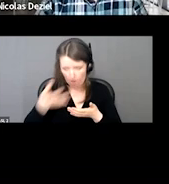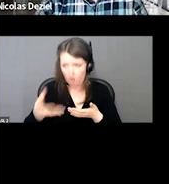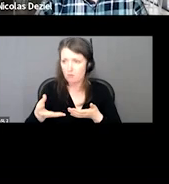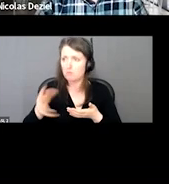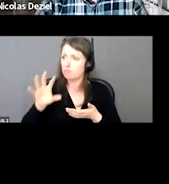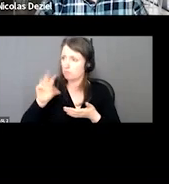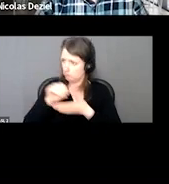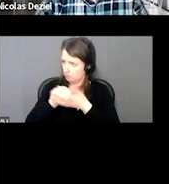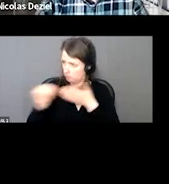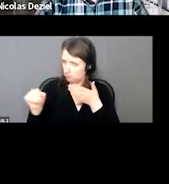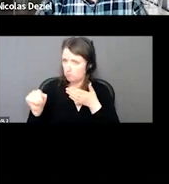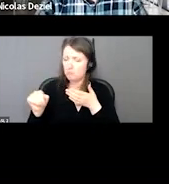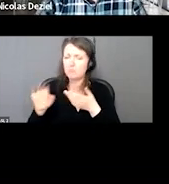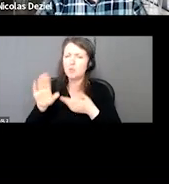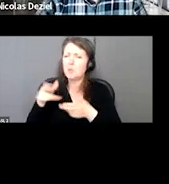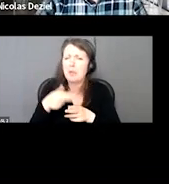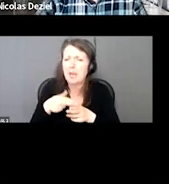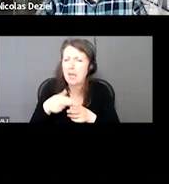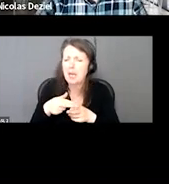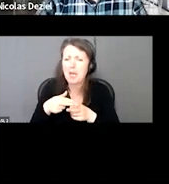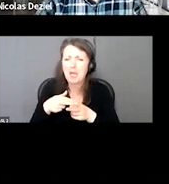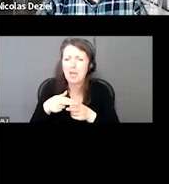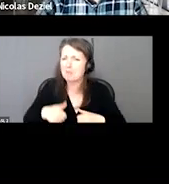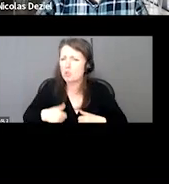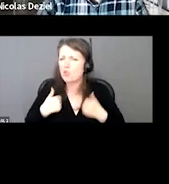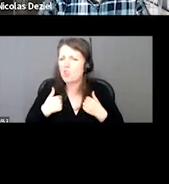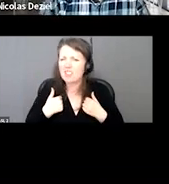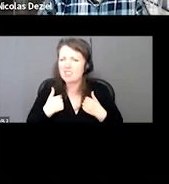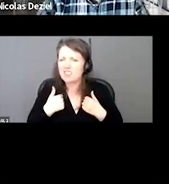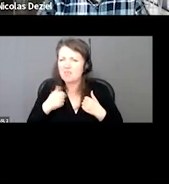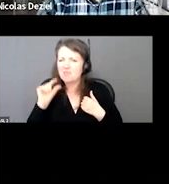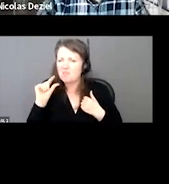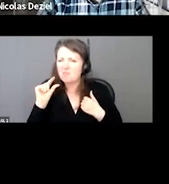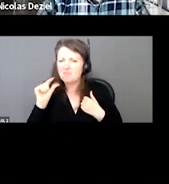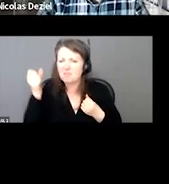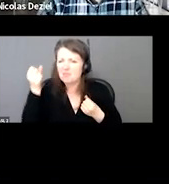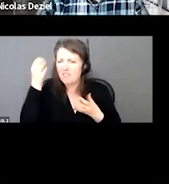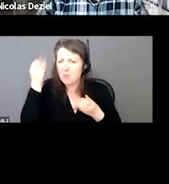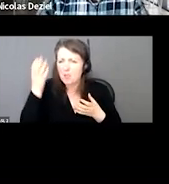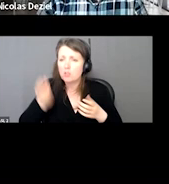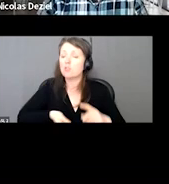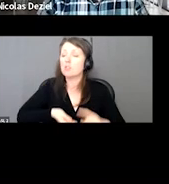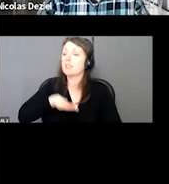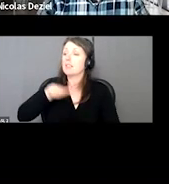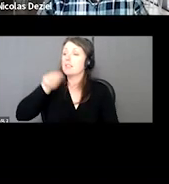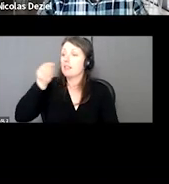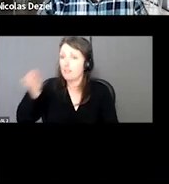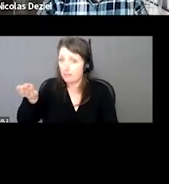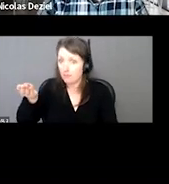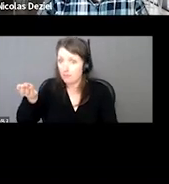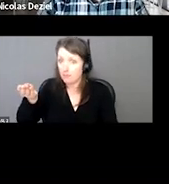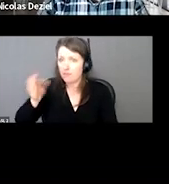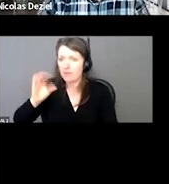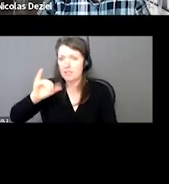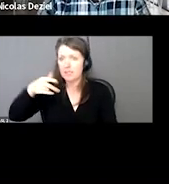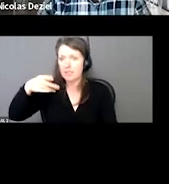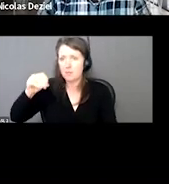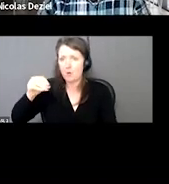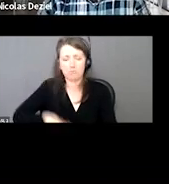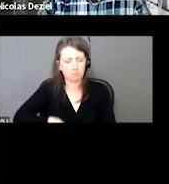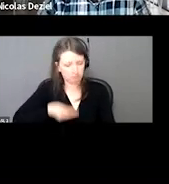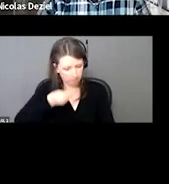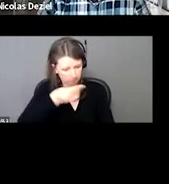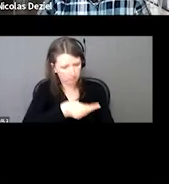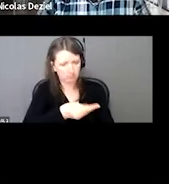that. Very limited information. We don't ask for much, and you get that certificate. Now, what that certificate does is the good thing is